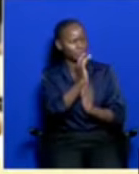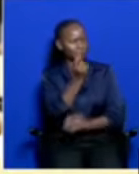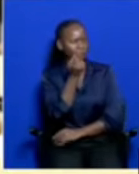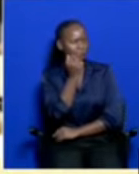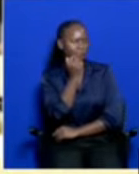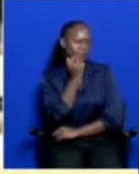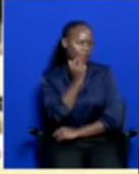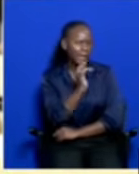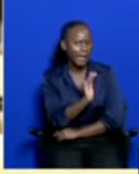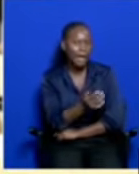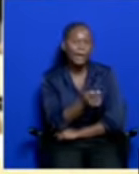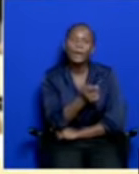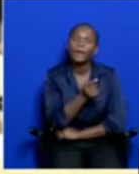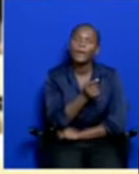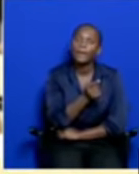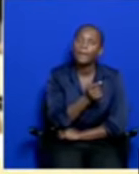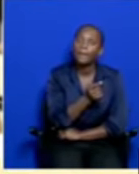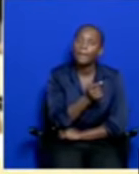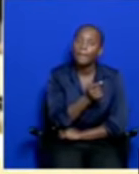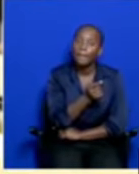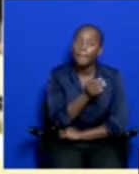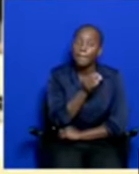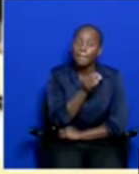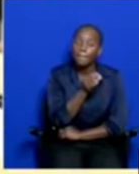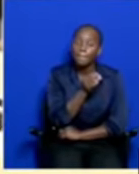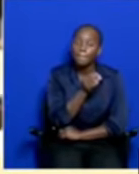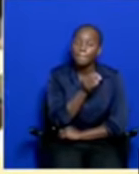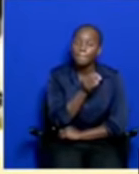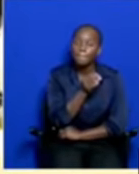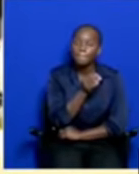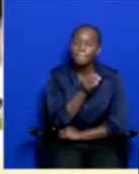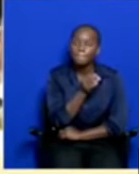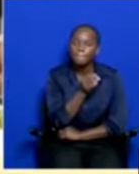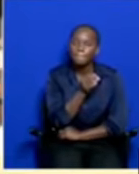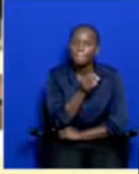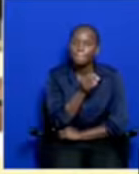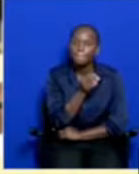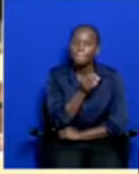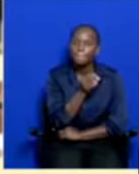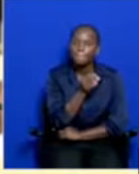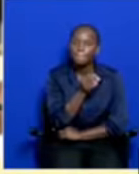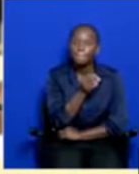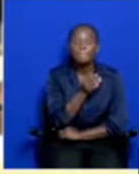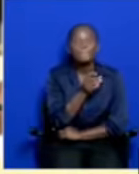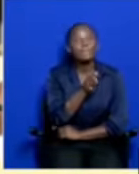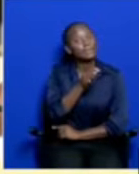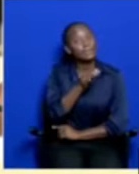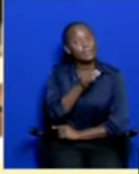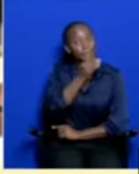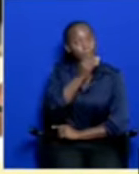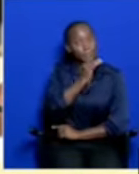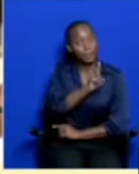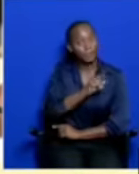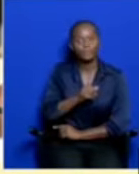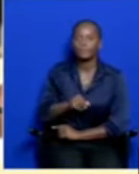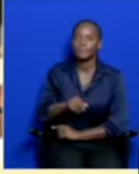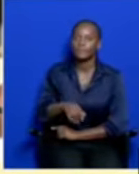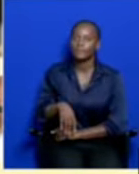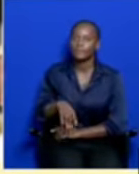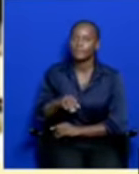mean, therefore, because the case was reported to EMPD and EMPD has the